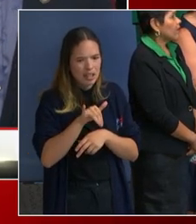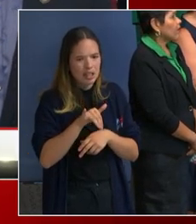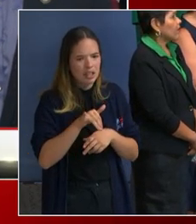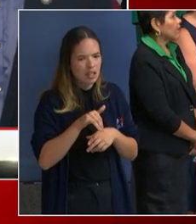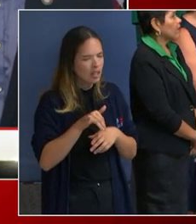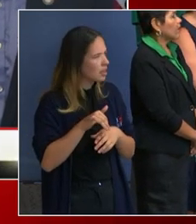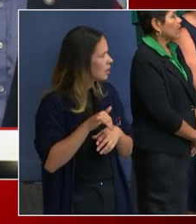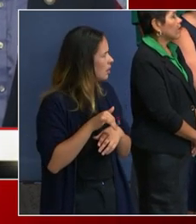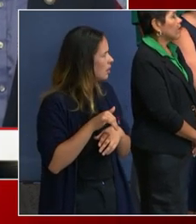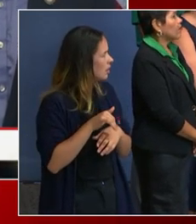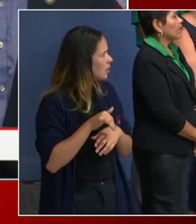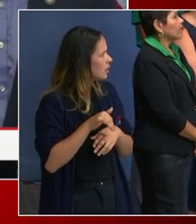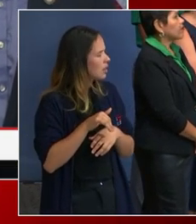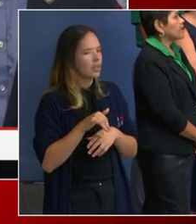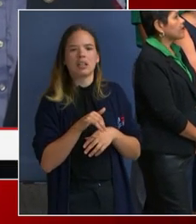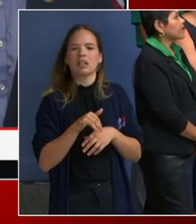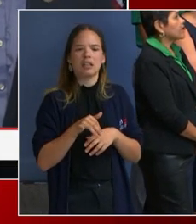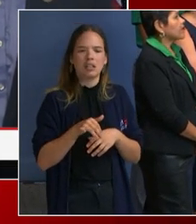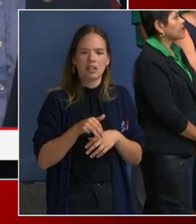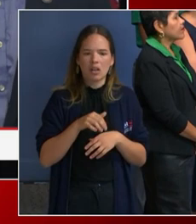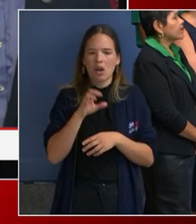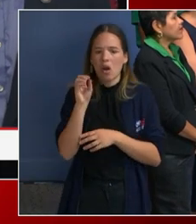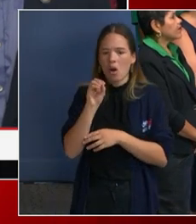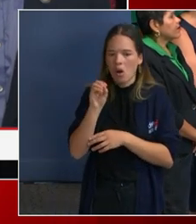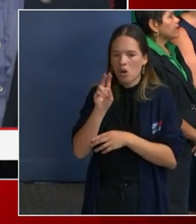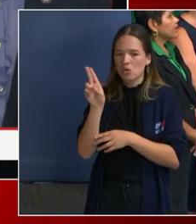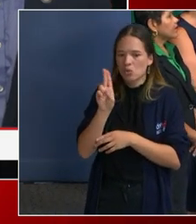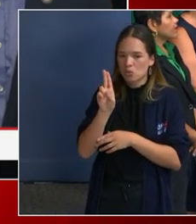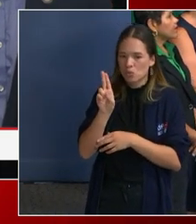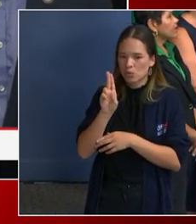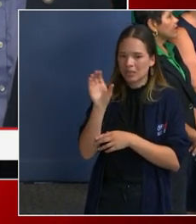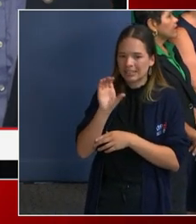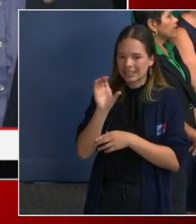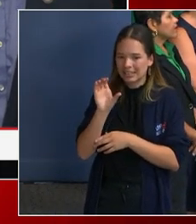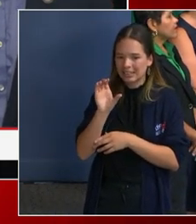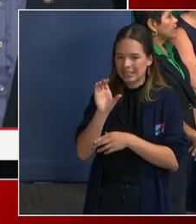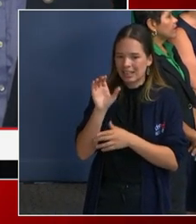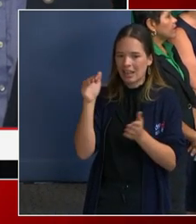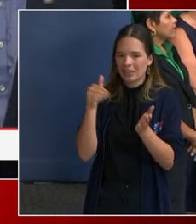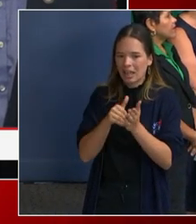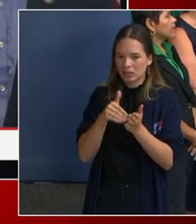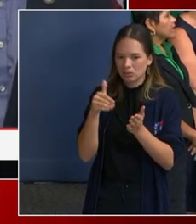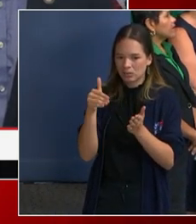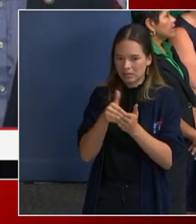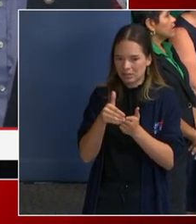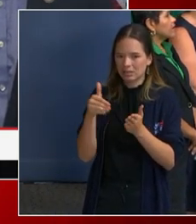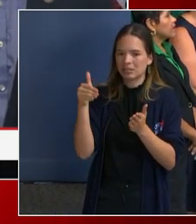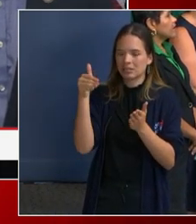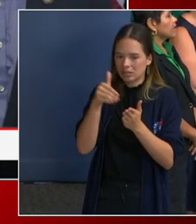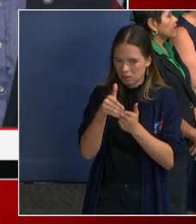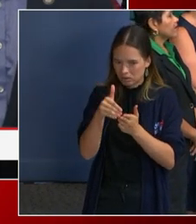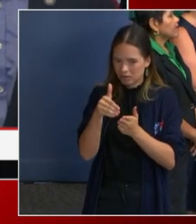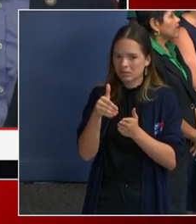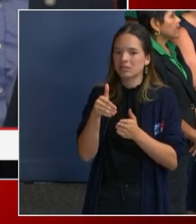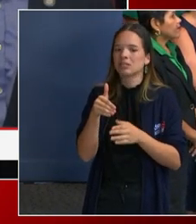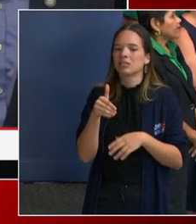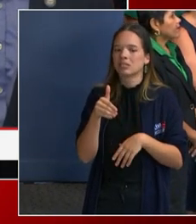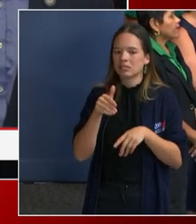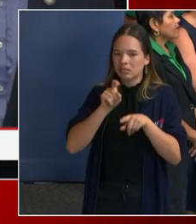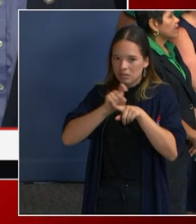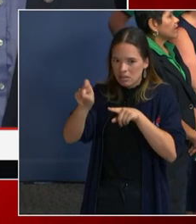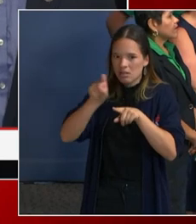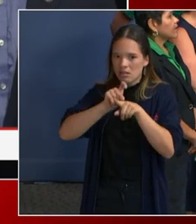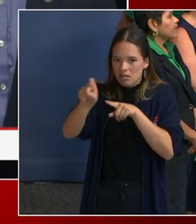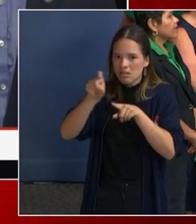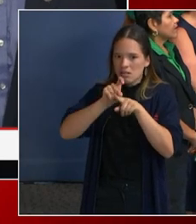The OUC gets thousands upon thousands upon thousands of calls, all with people